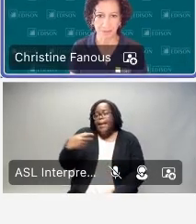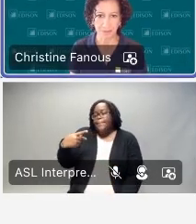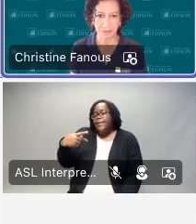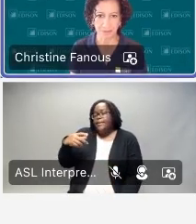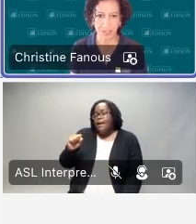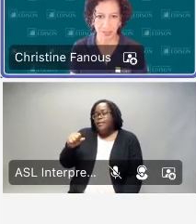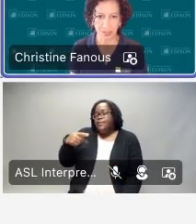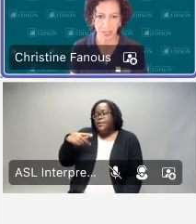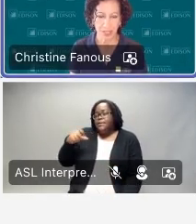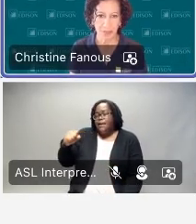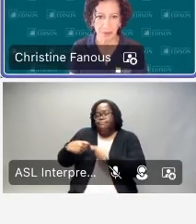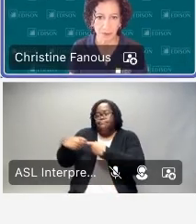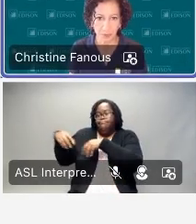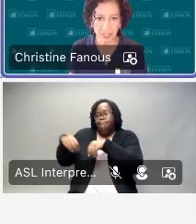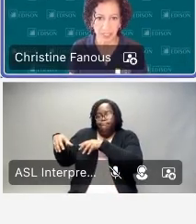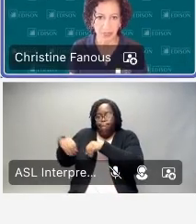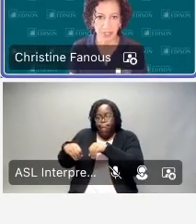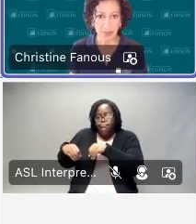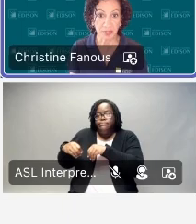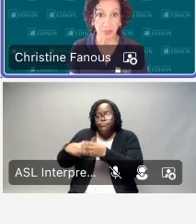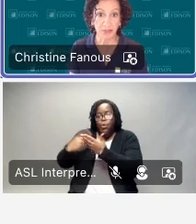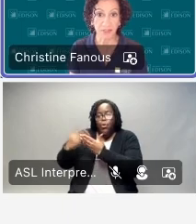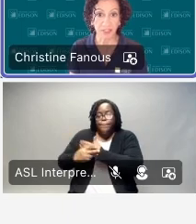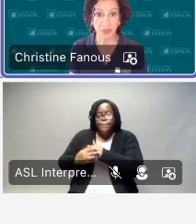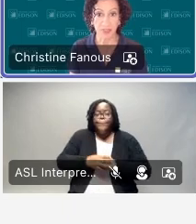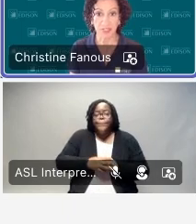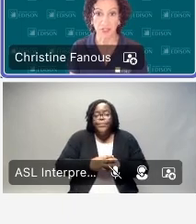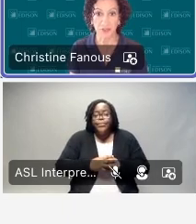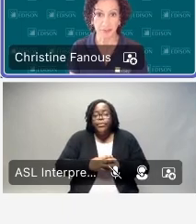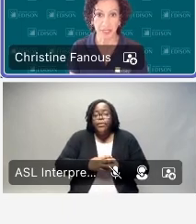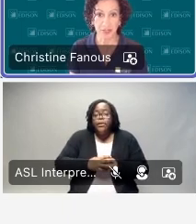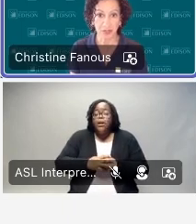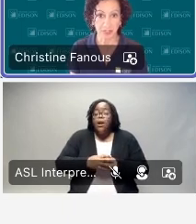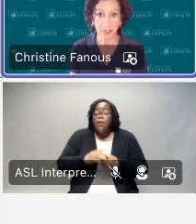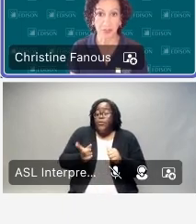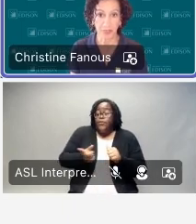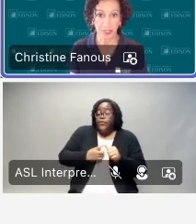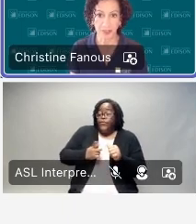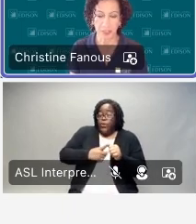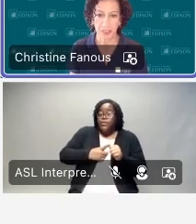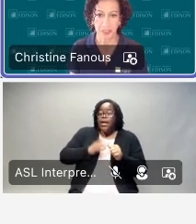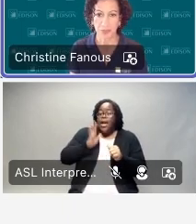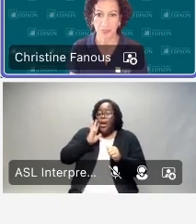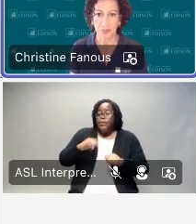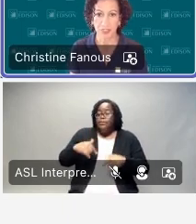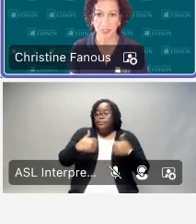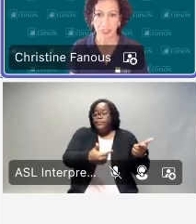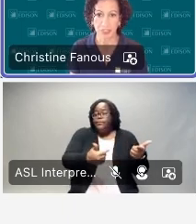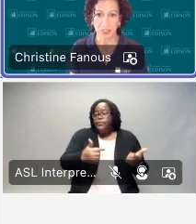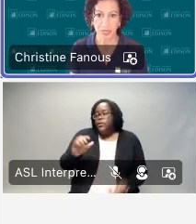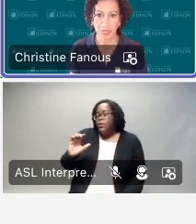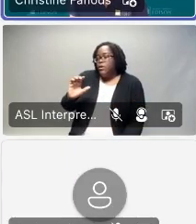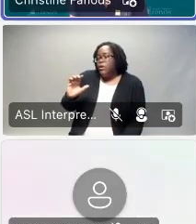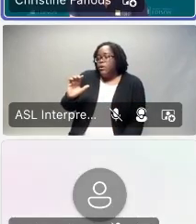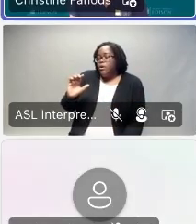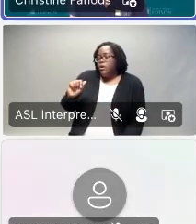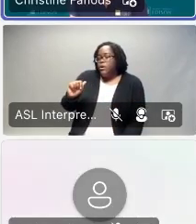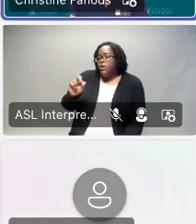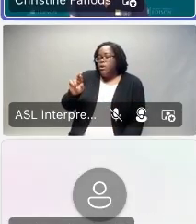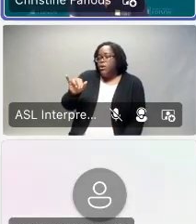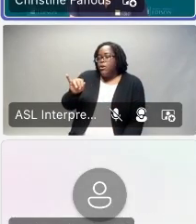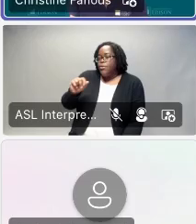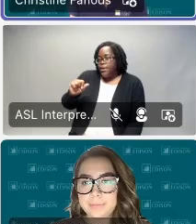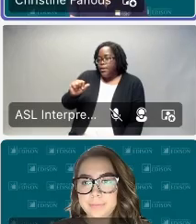program. Before we get going, I'm going to briefly turn things over to my colleague Karina, who is going to share